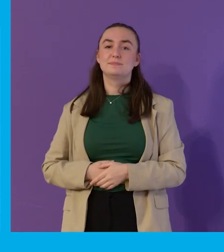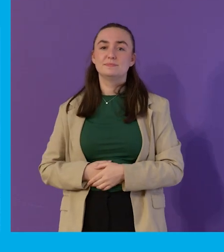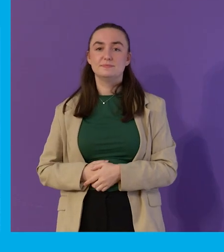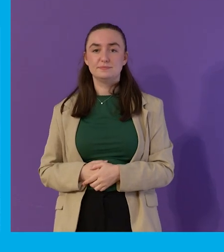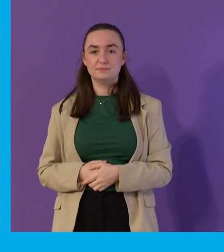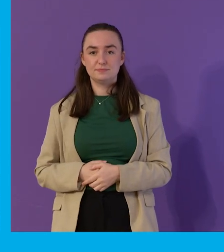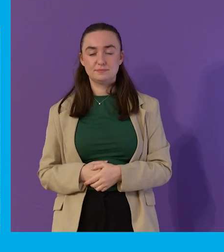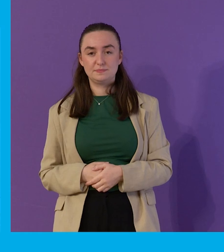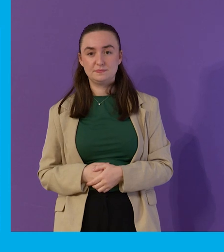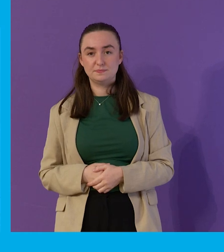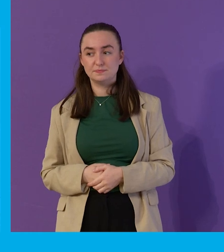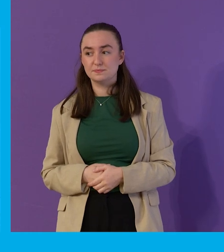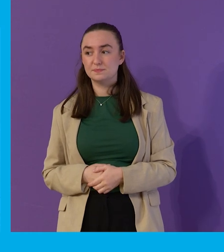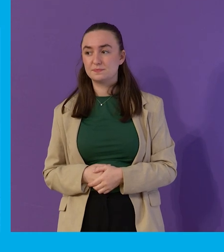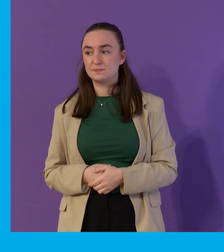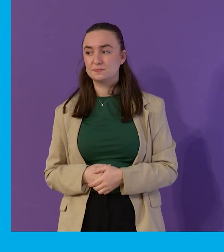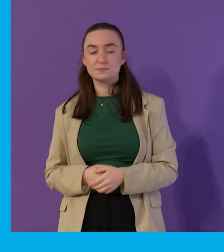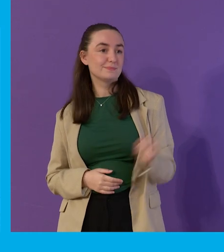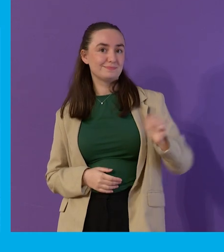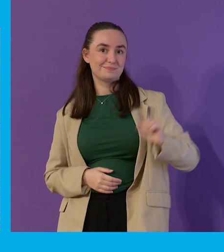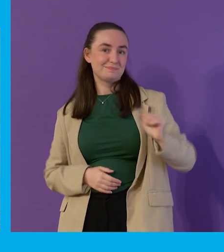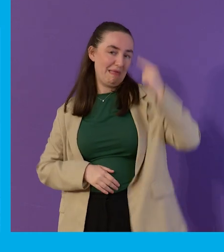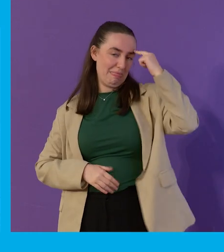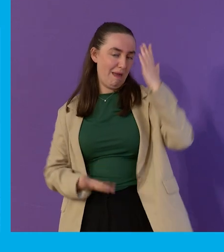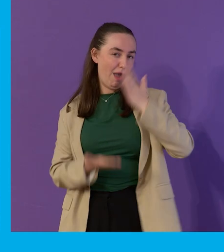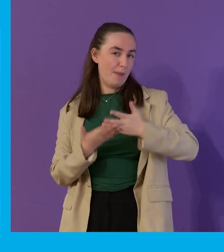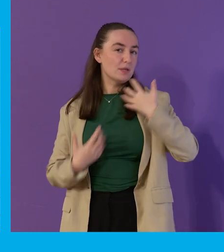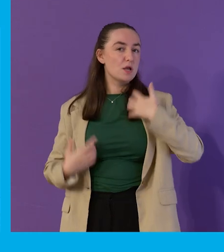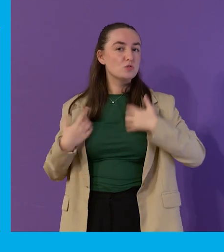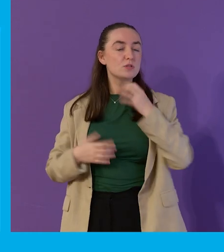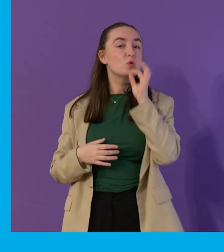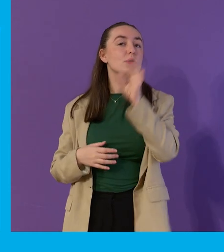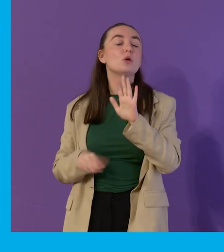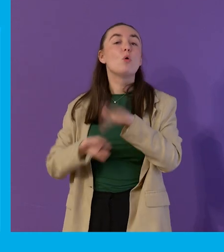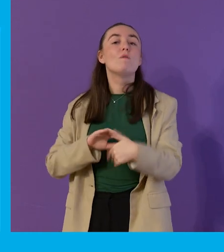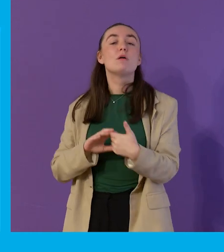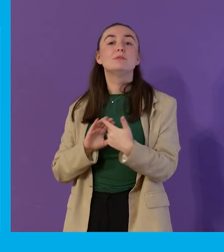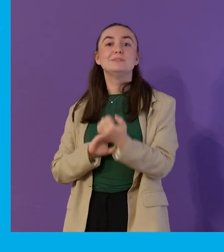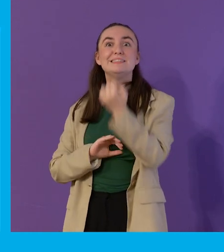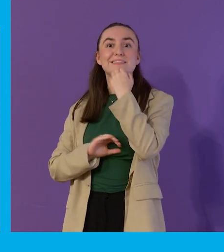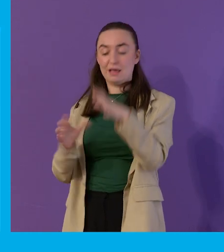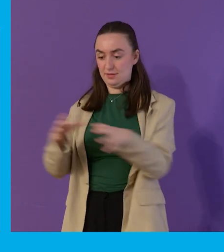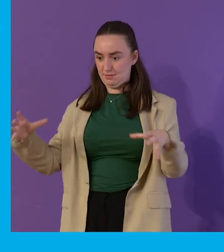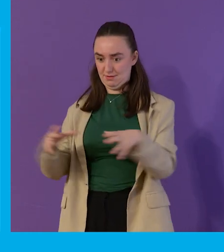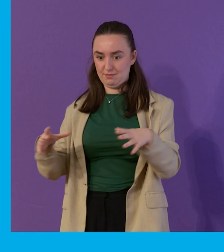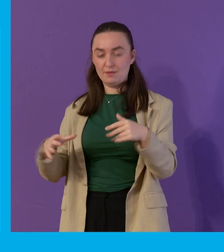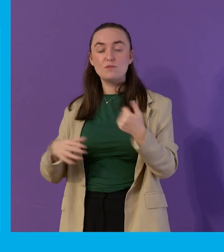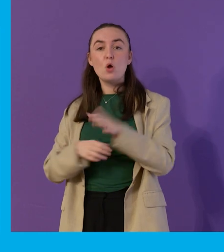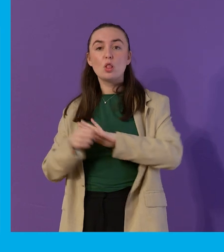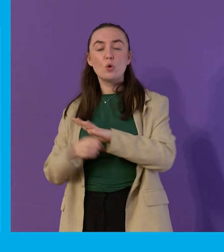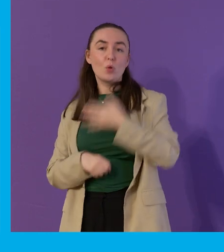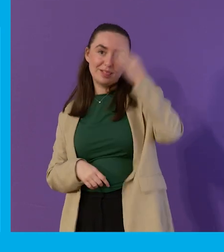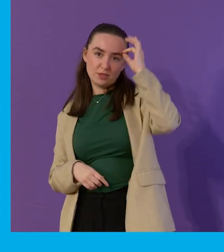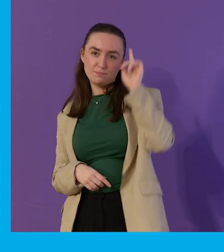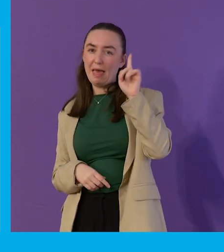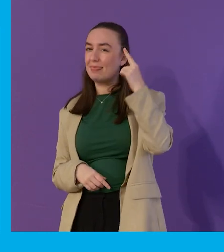so, I mean, I think it's a really good question about size, but I also think we can get a bit distracted by it. I mean, I guess, you